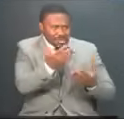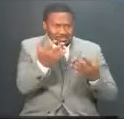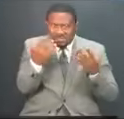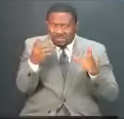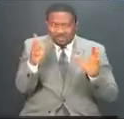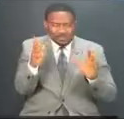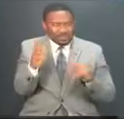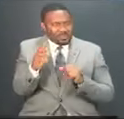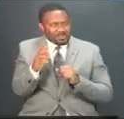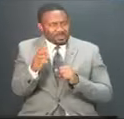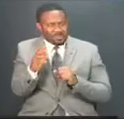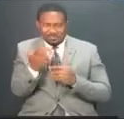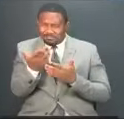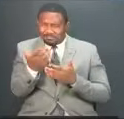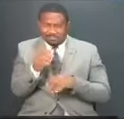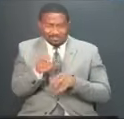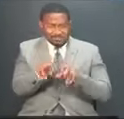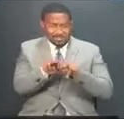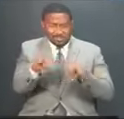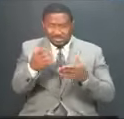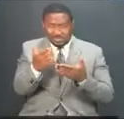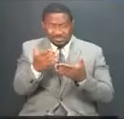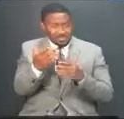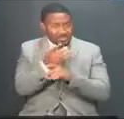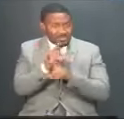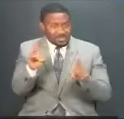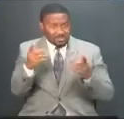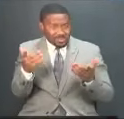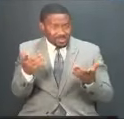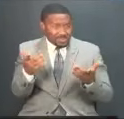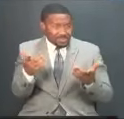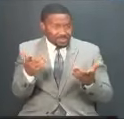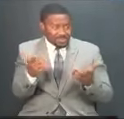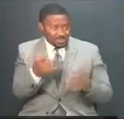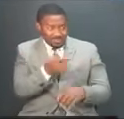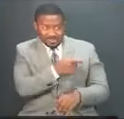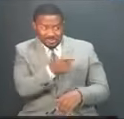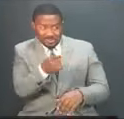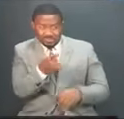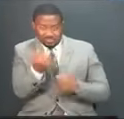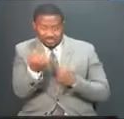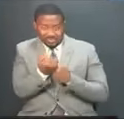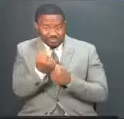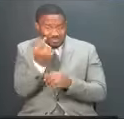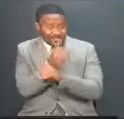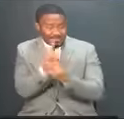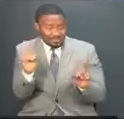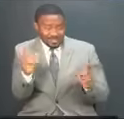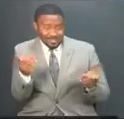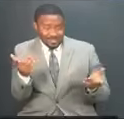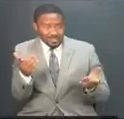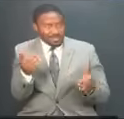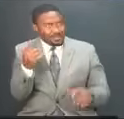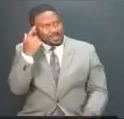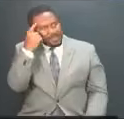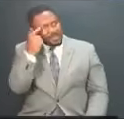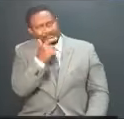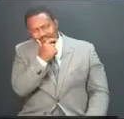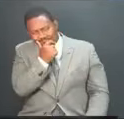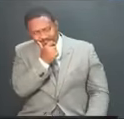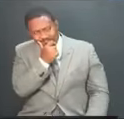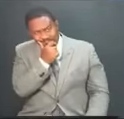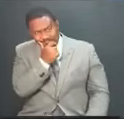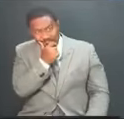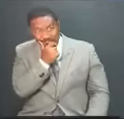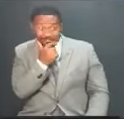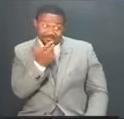normal democracy, with normal Democrats, people who actually believe in democracy, you would imagine that they will